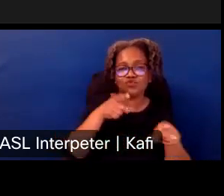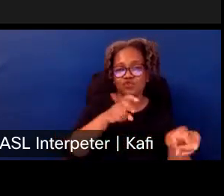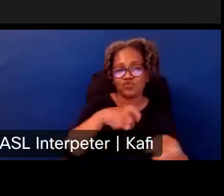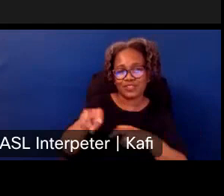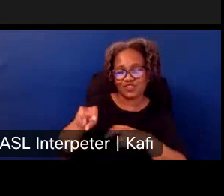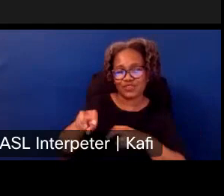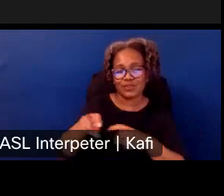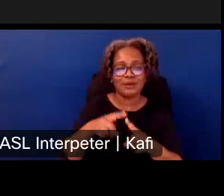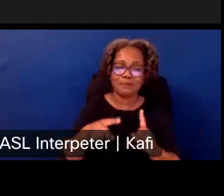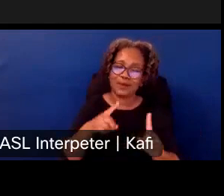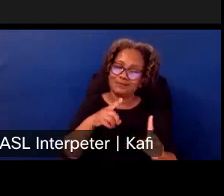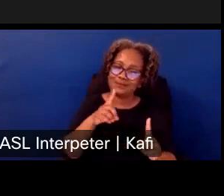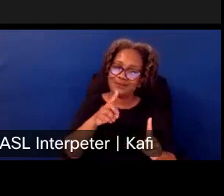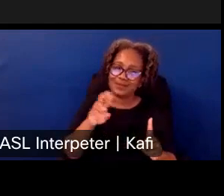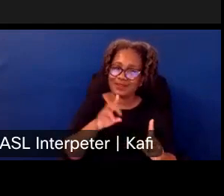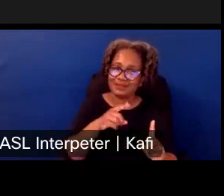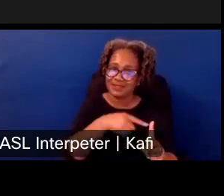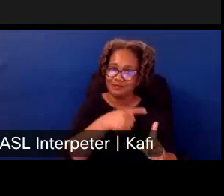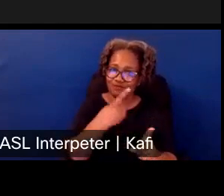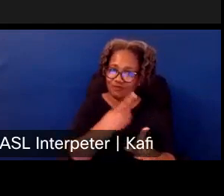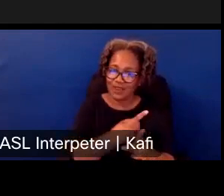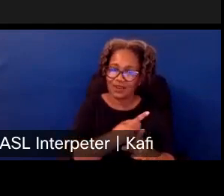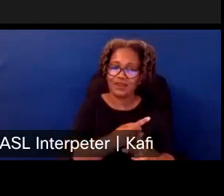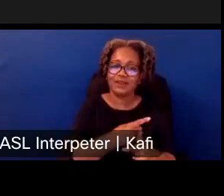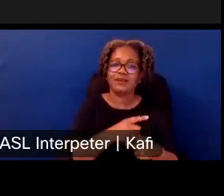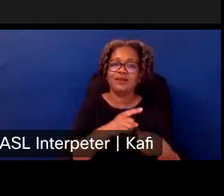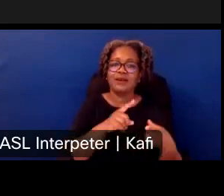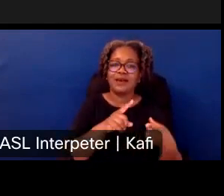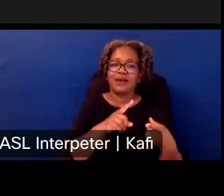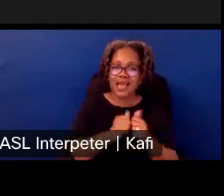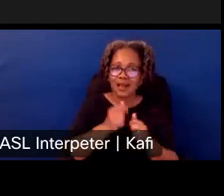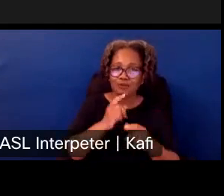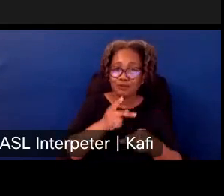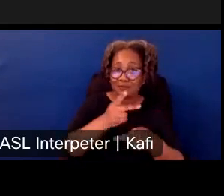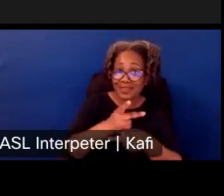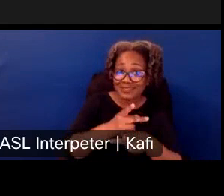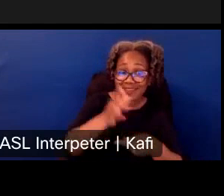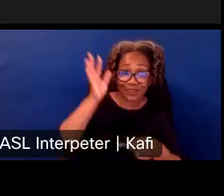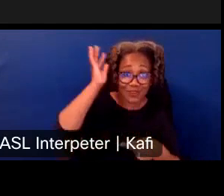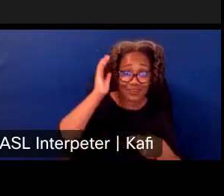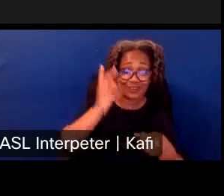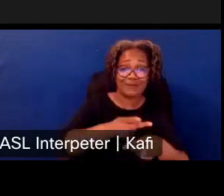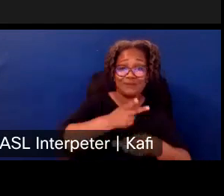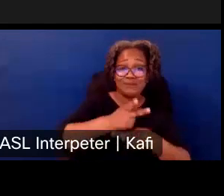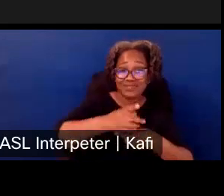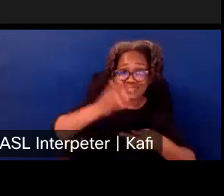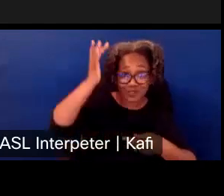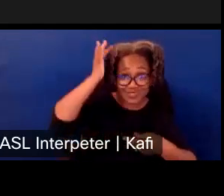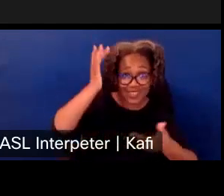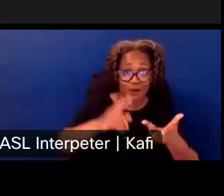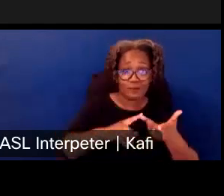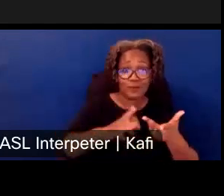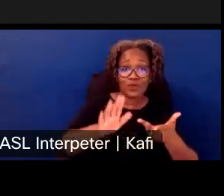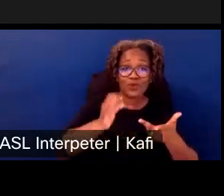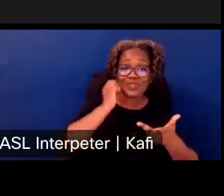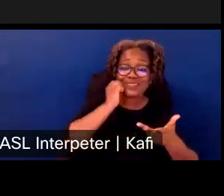as your daily cleanliness, your weekly cleanliness, whatever that regimen is. And that regimen many